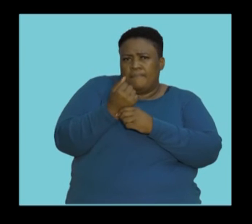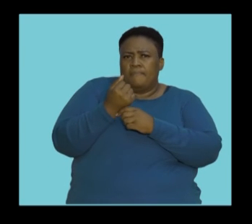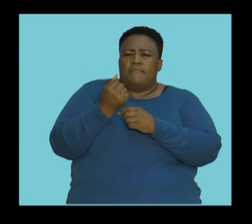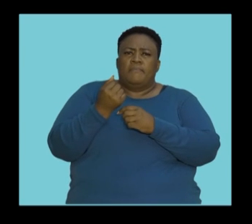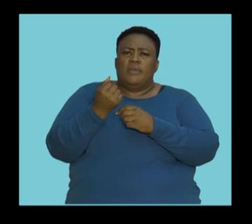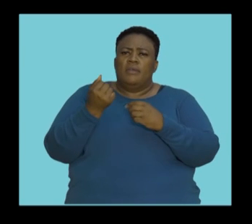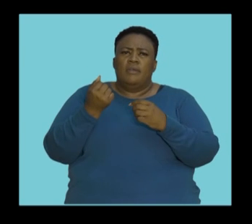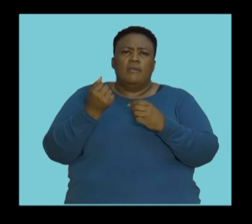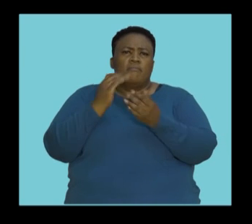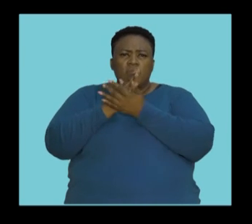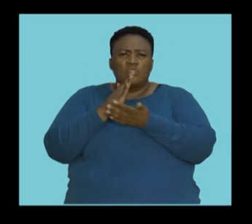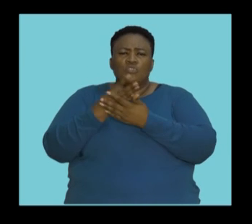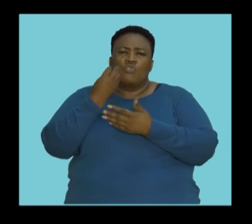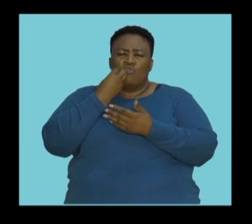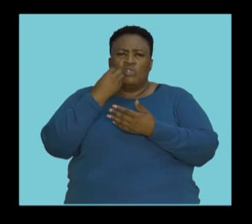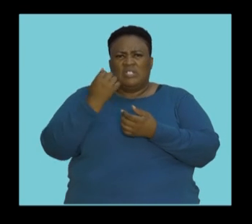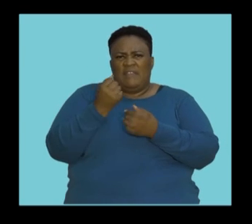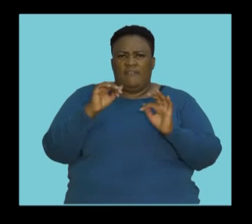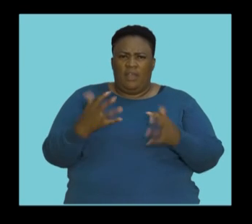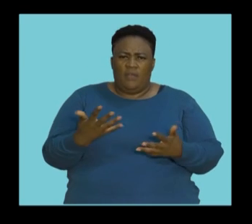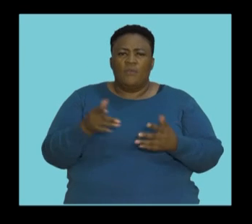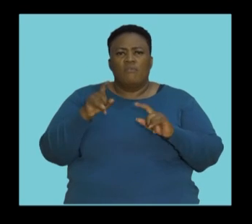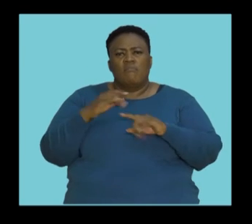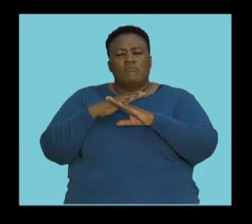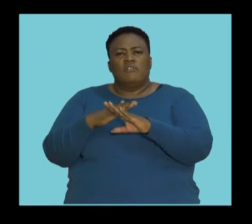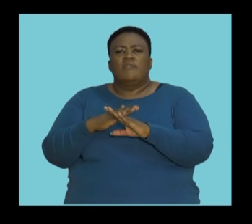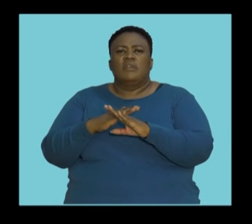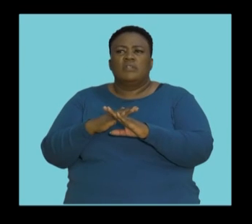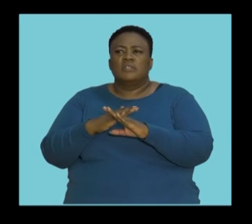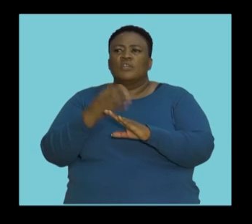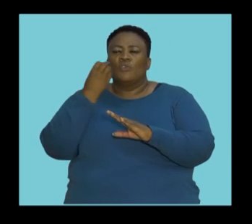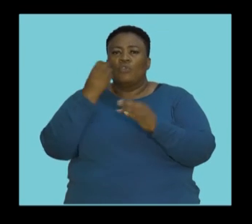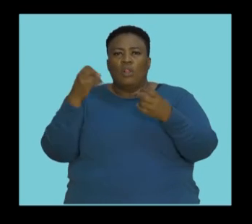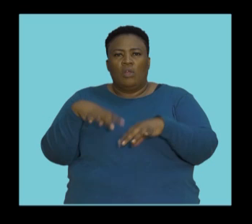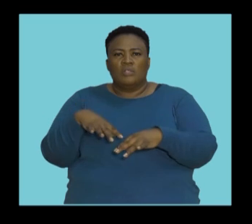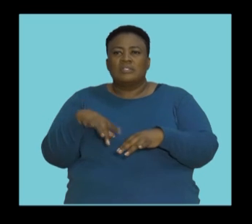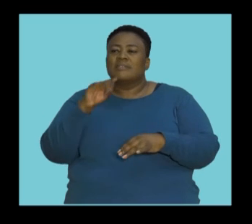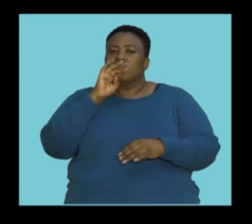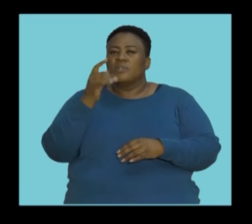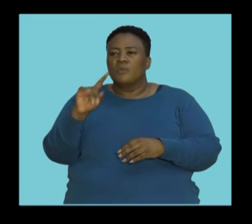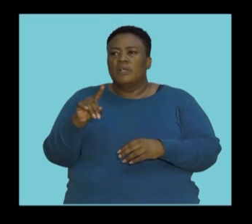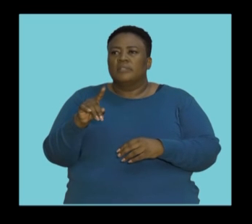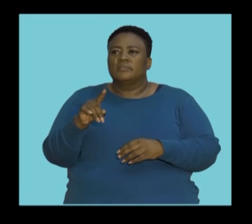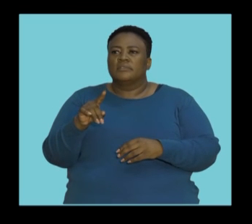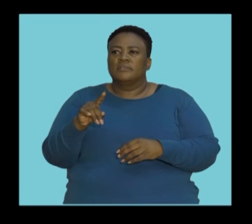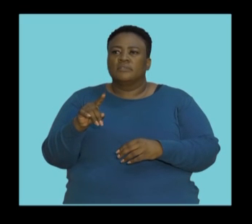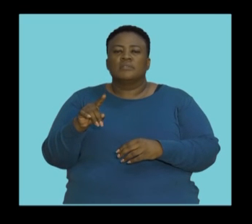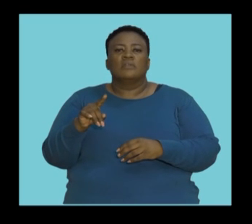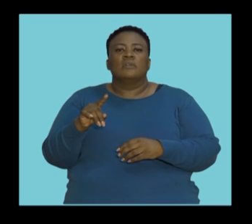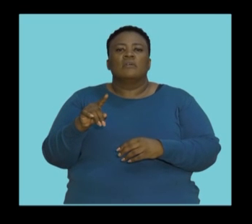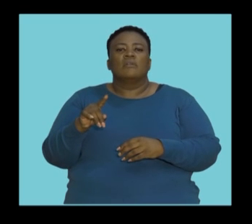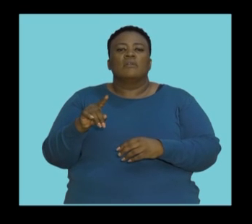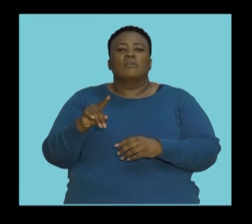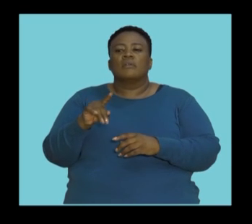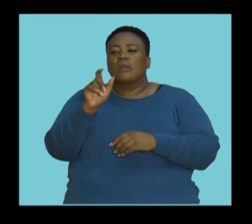to conserve and reduce our wastage of food. Possible ways would be to prevent food loss, and that would mean prevent